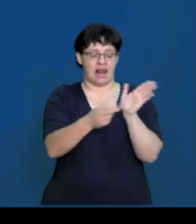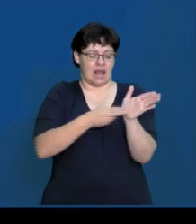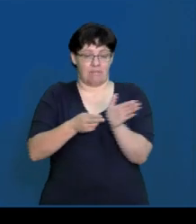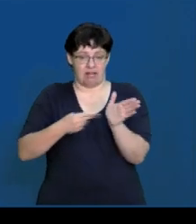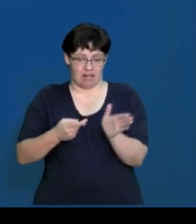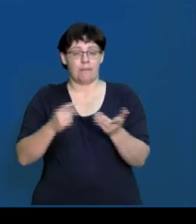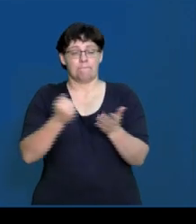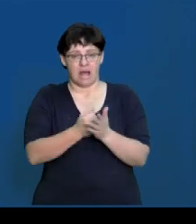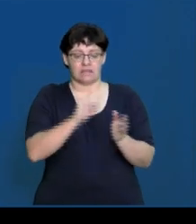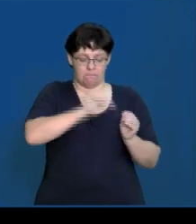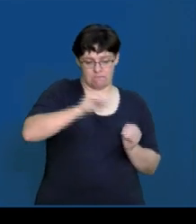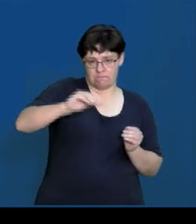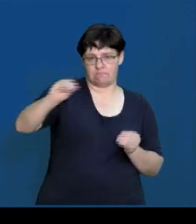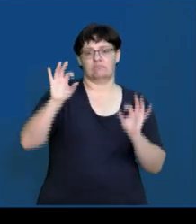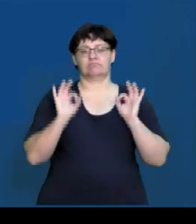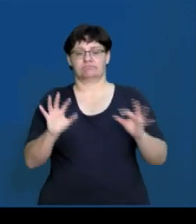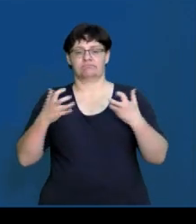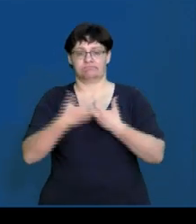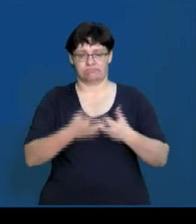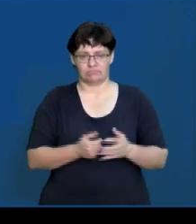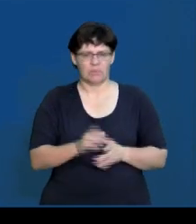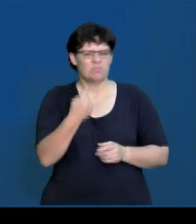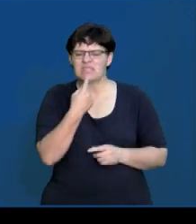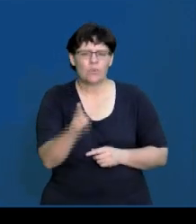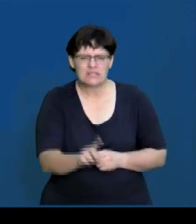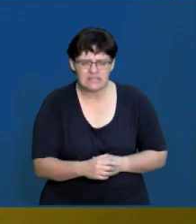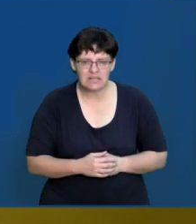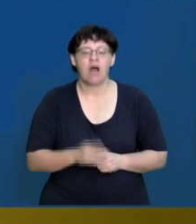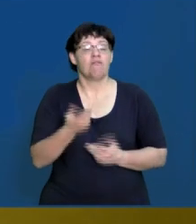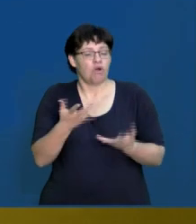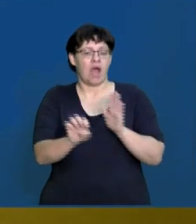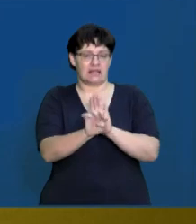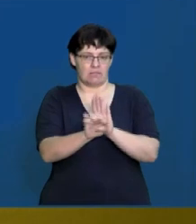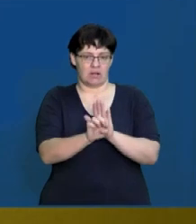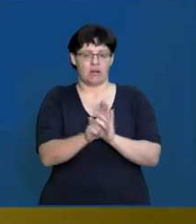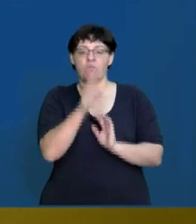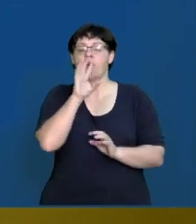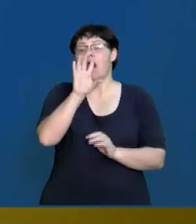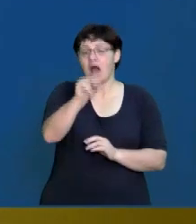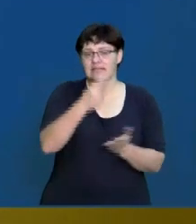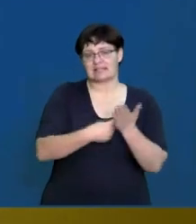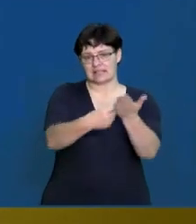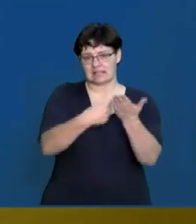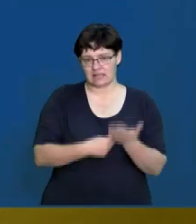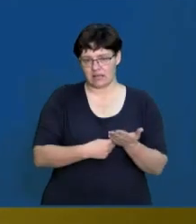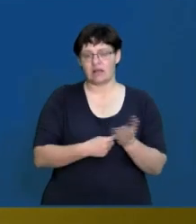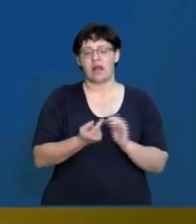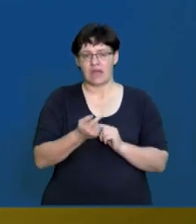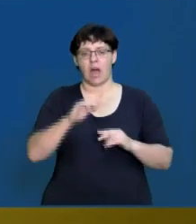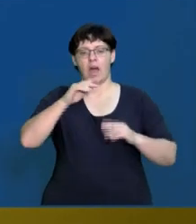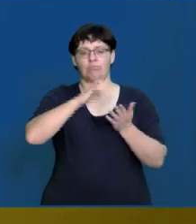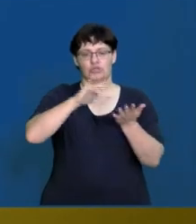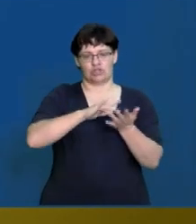labeled and plotted correctly. What am I saying here, boys and girls? I'm saying, for example, if you are asked to discuss the equilibrium